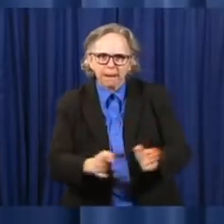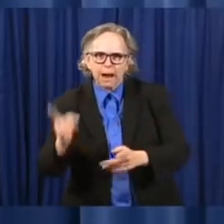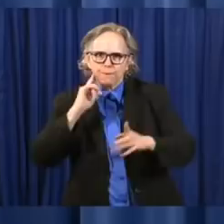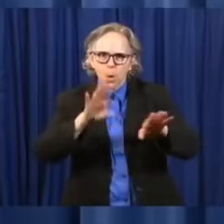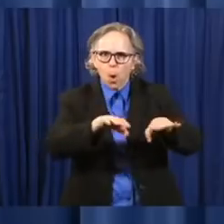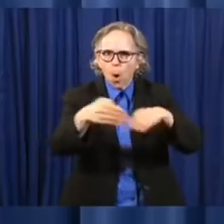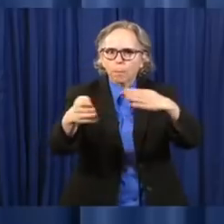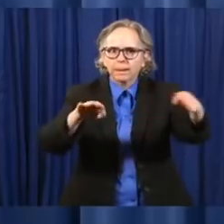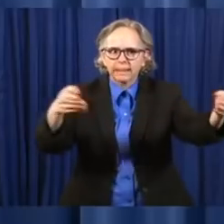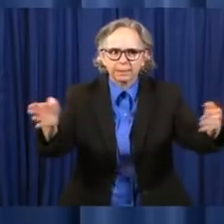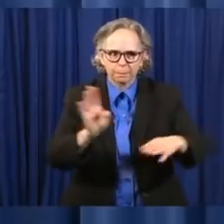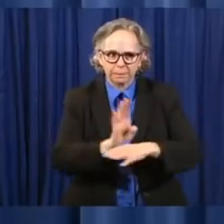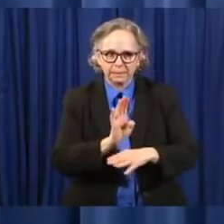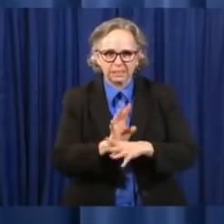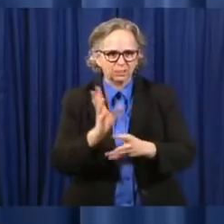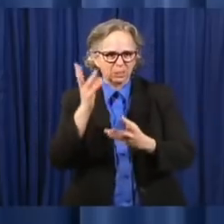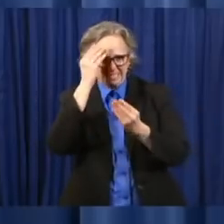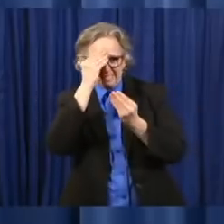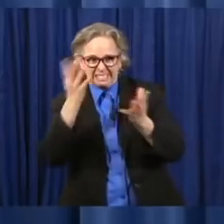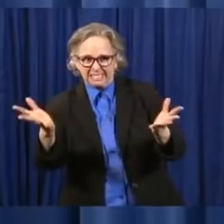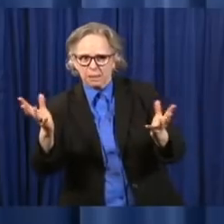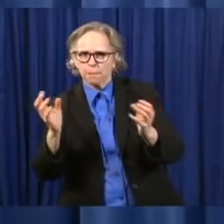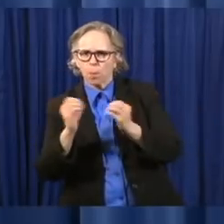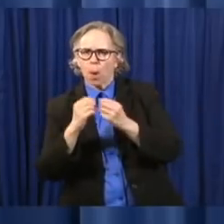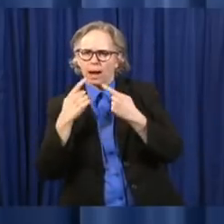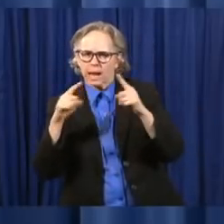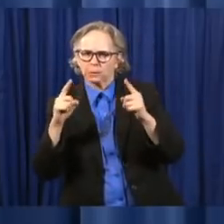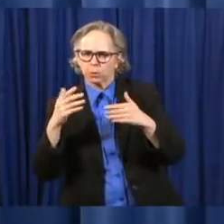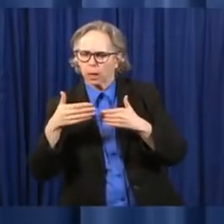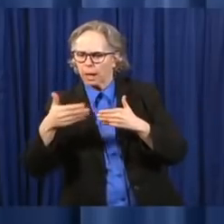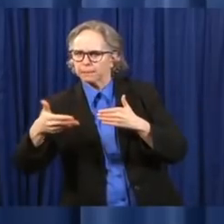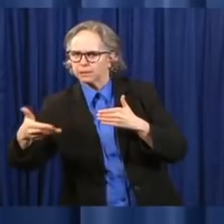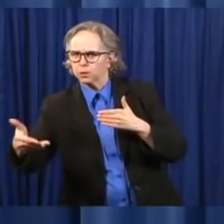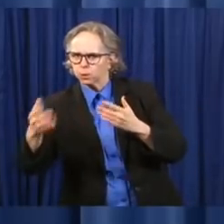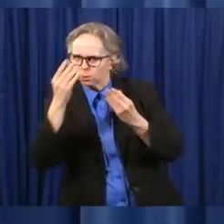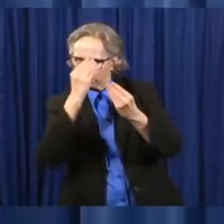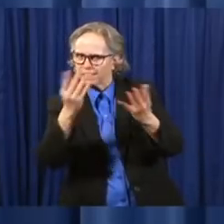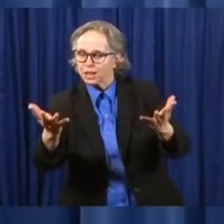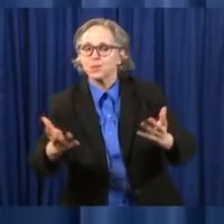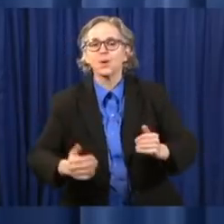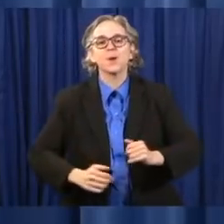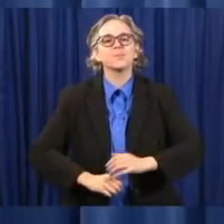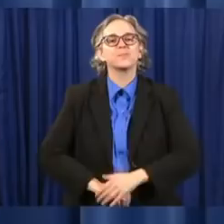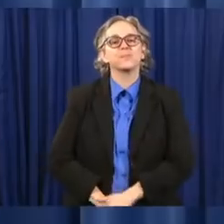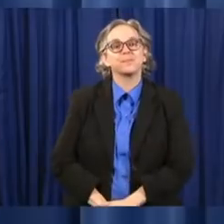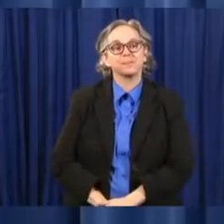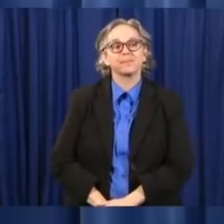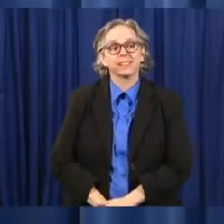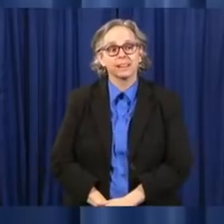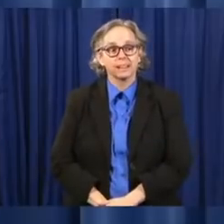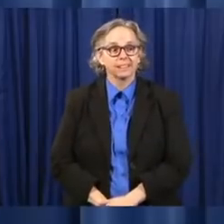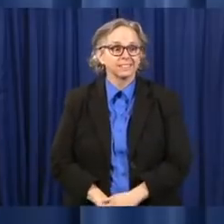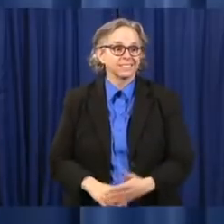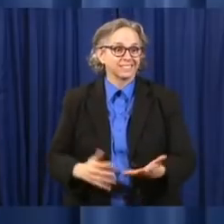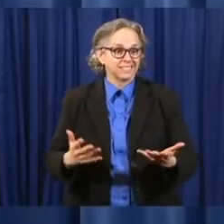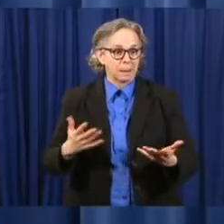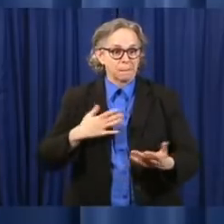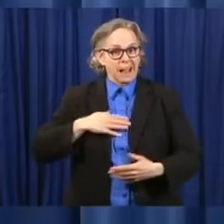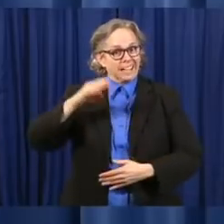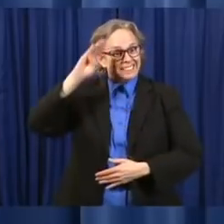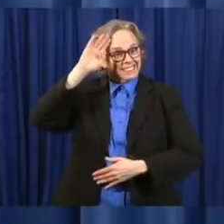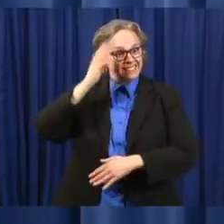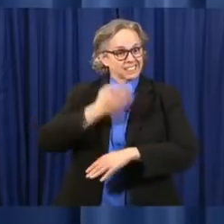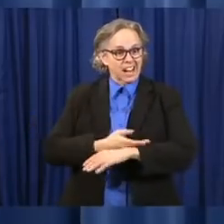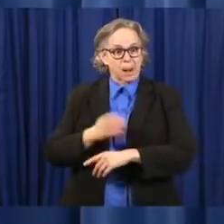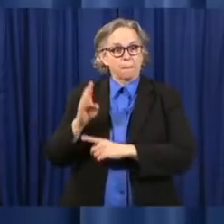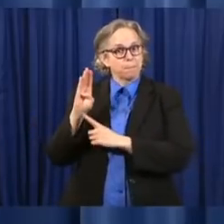announce in a few days. I want to start by saying to our son Brian, happy birthday. Happy birthday,